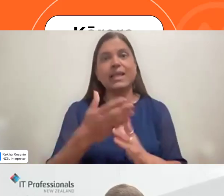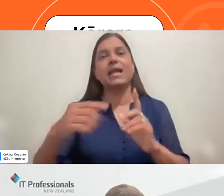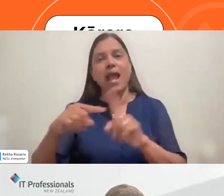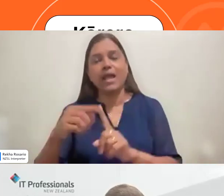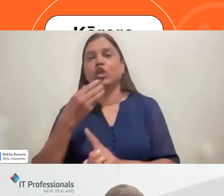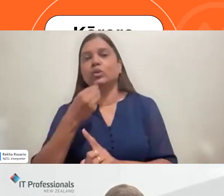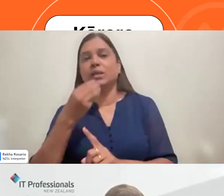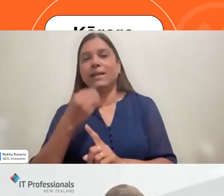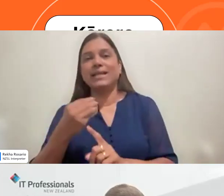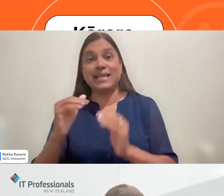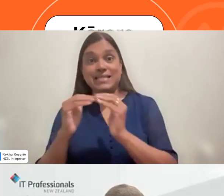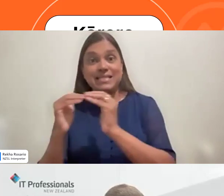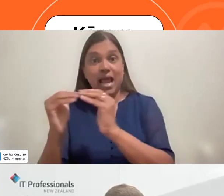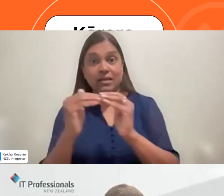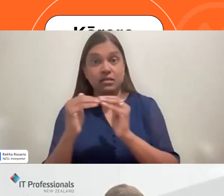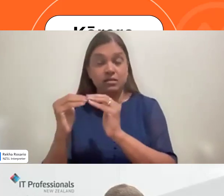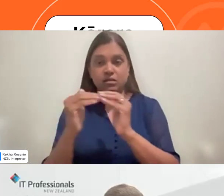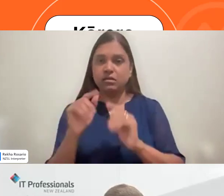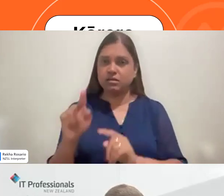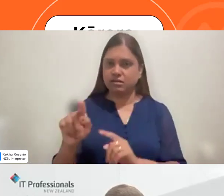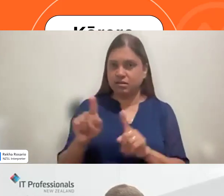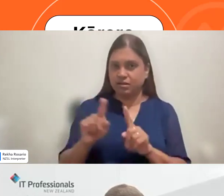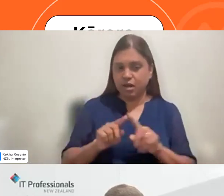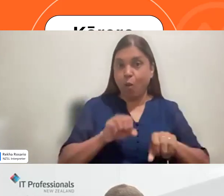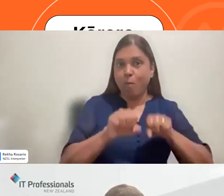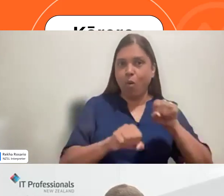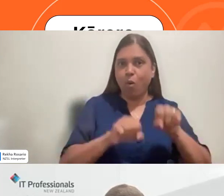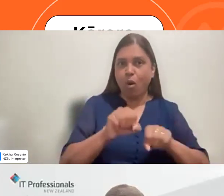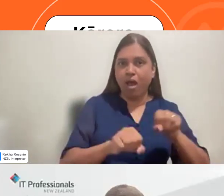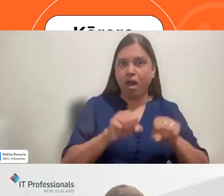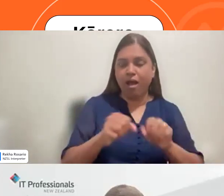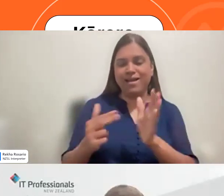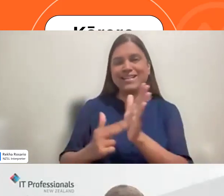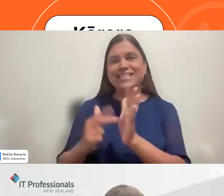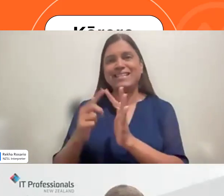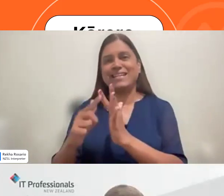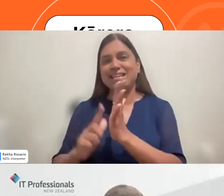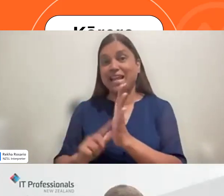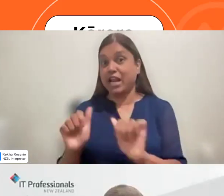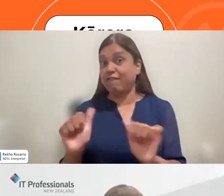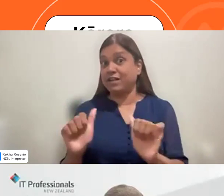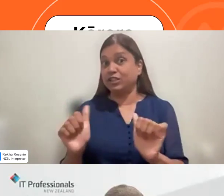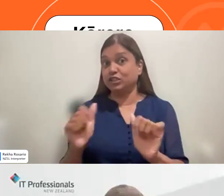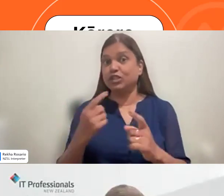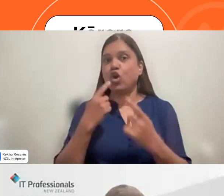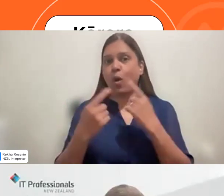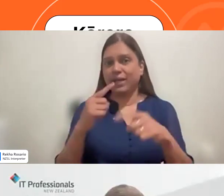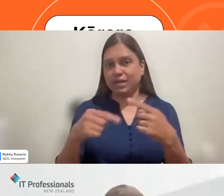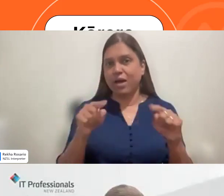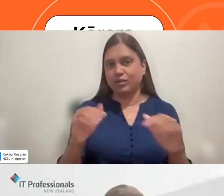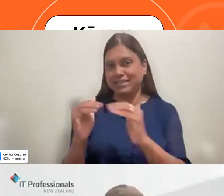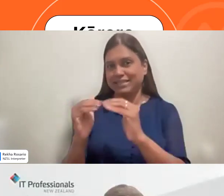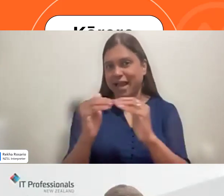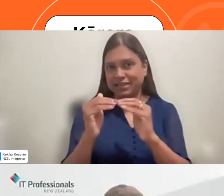accessibility one today that Paula commented on and Neil commented on. This applies solely to